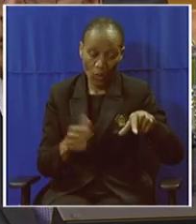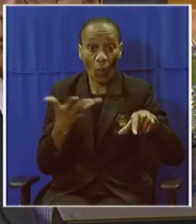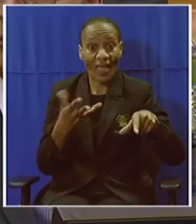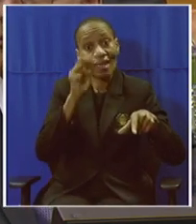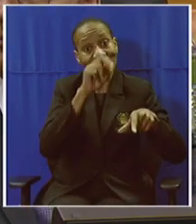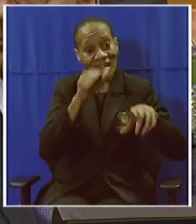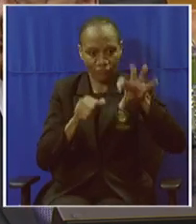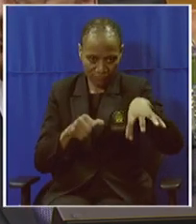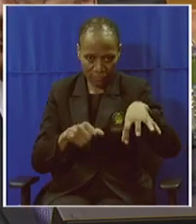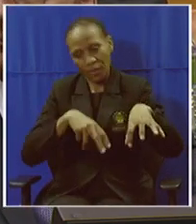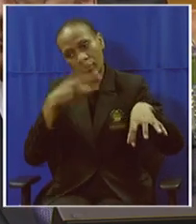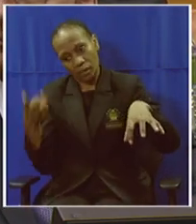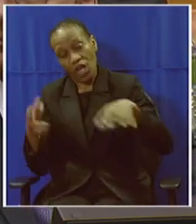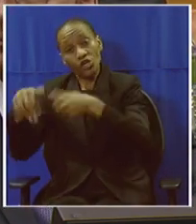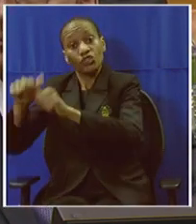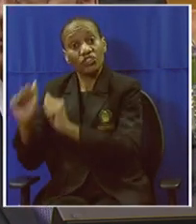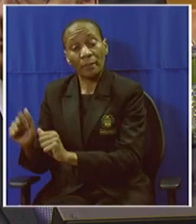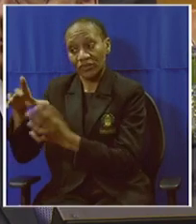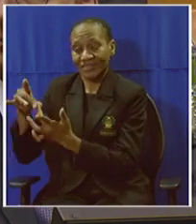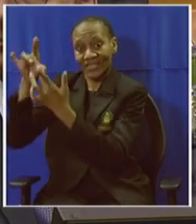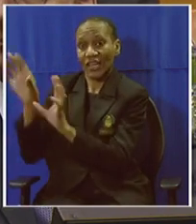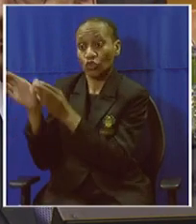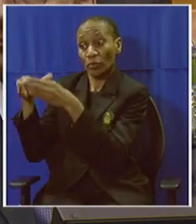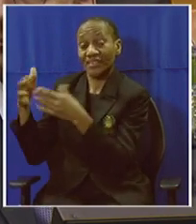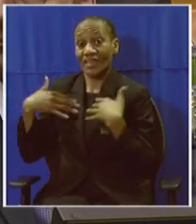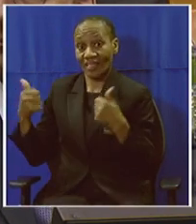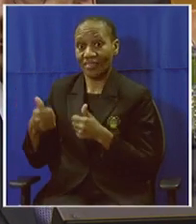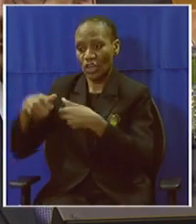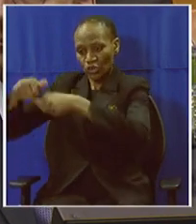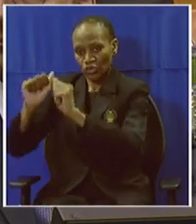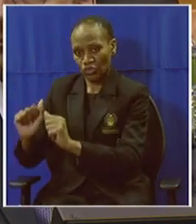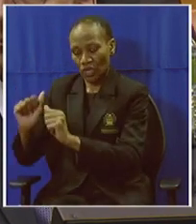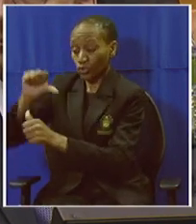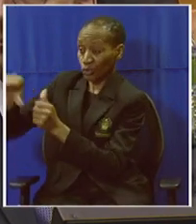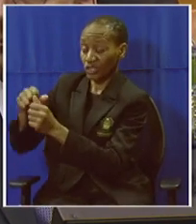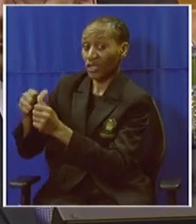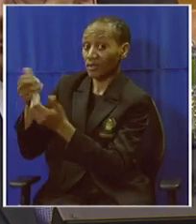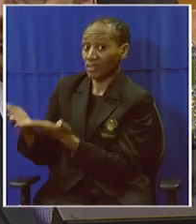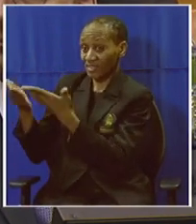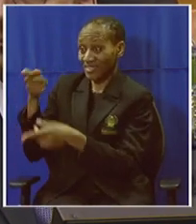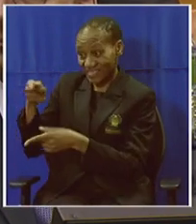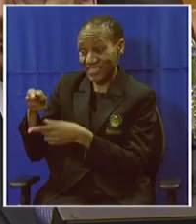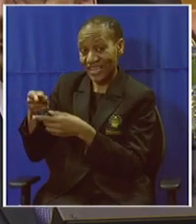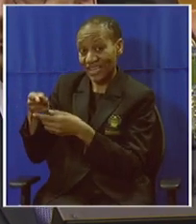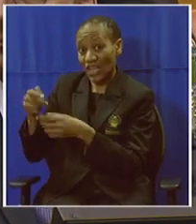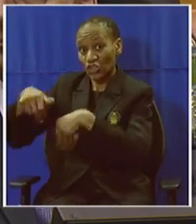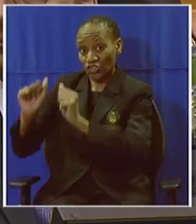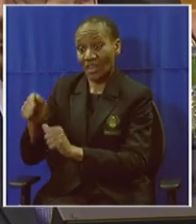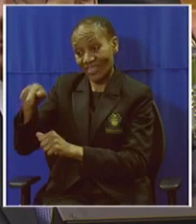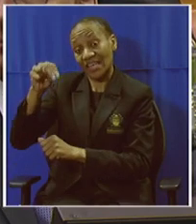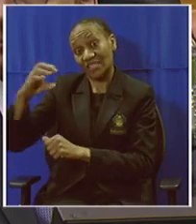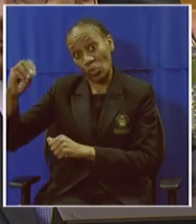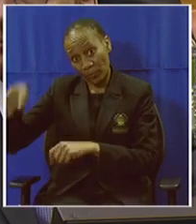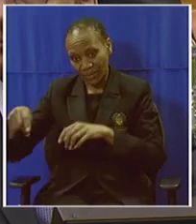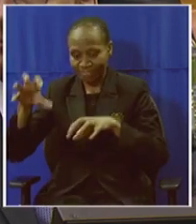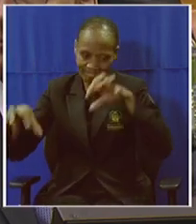in the National Assembly and the chairperson of the Select Committee on Health and Social Services in the National Council of Provinces,